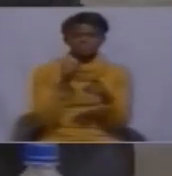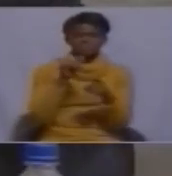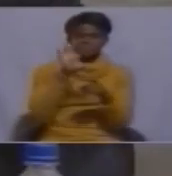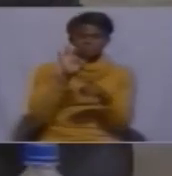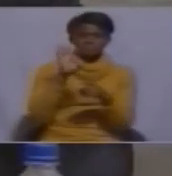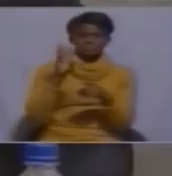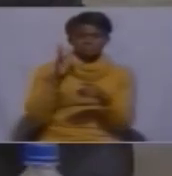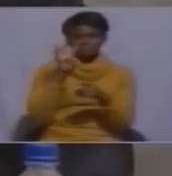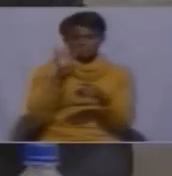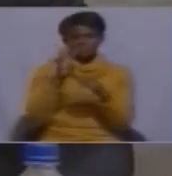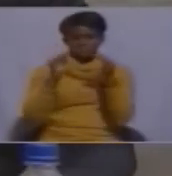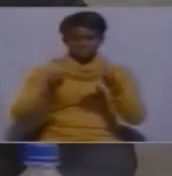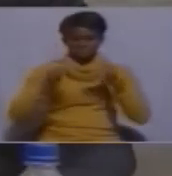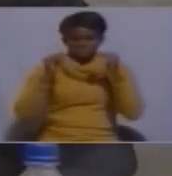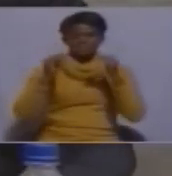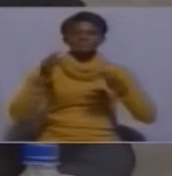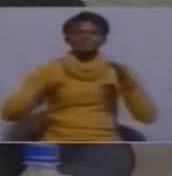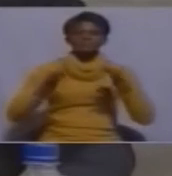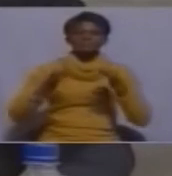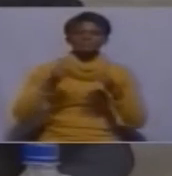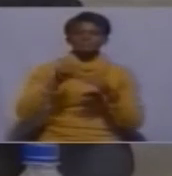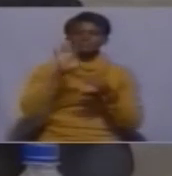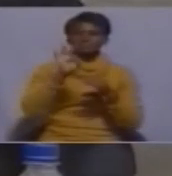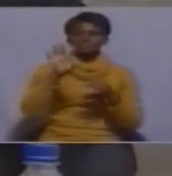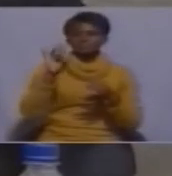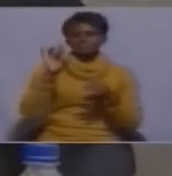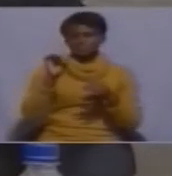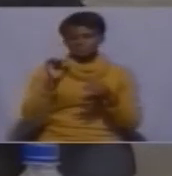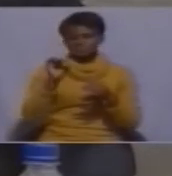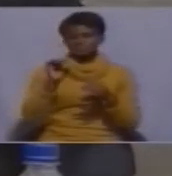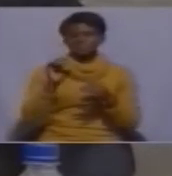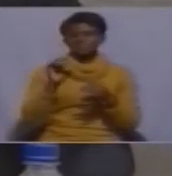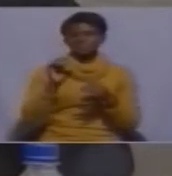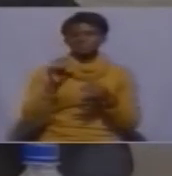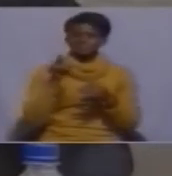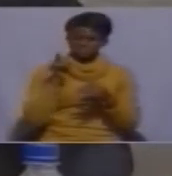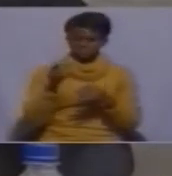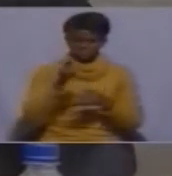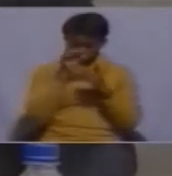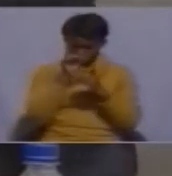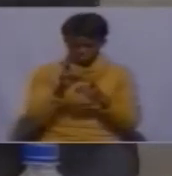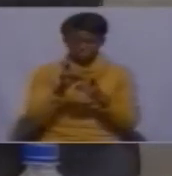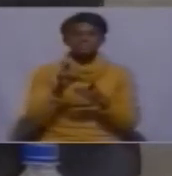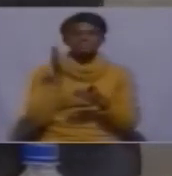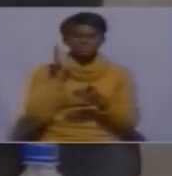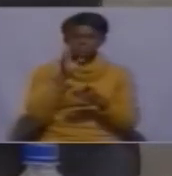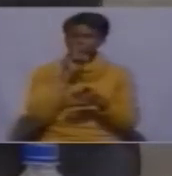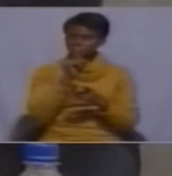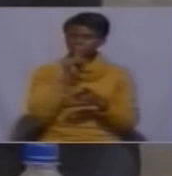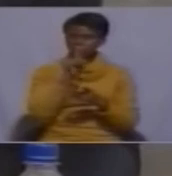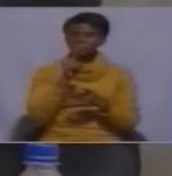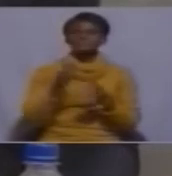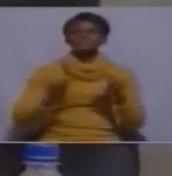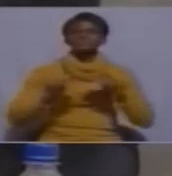1964, if a Supreme Court made a decision maybe in 1980, for argument's sake, that decision will bind the Supreme Court